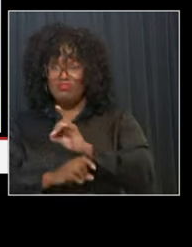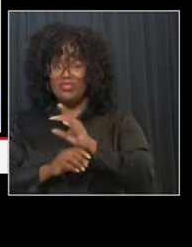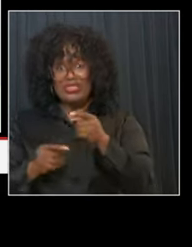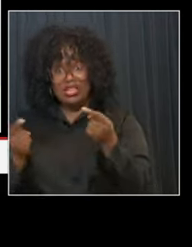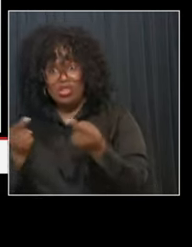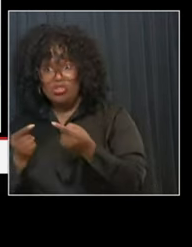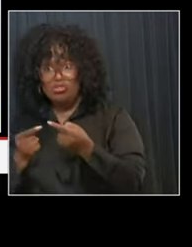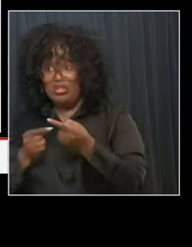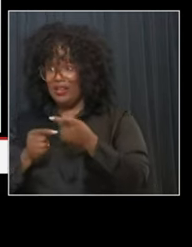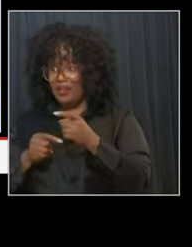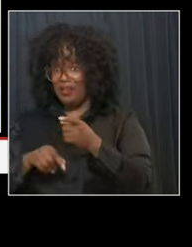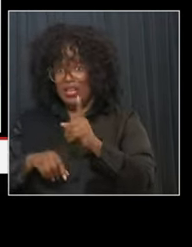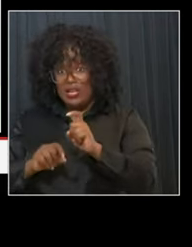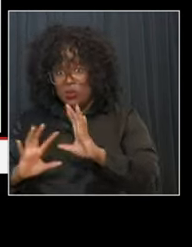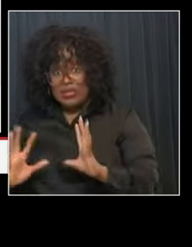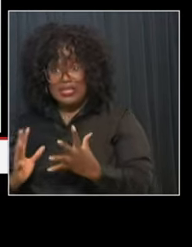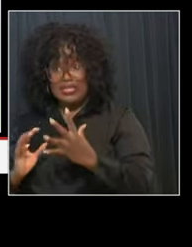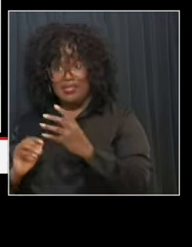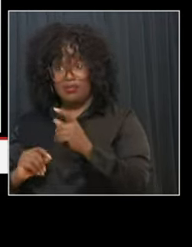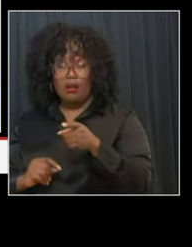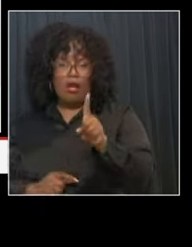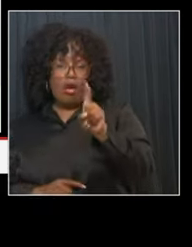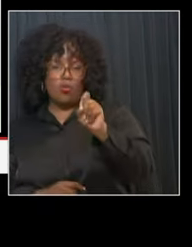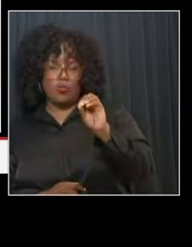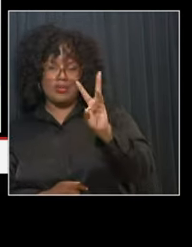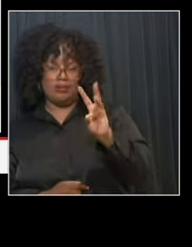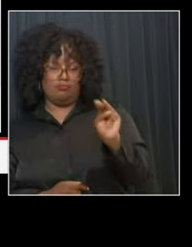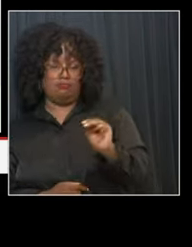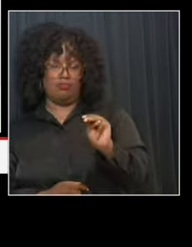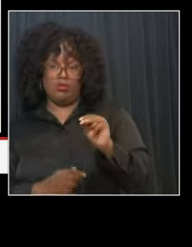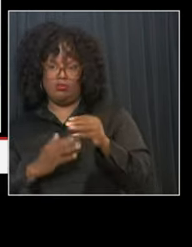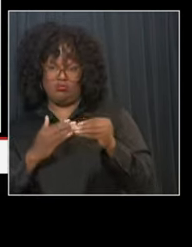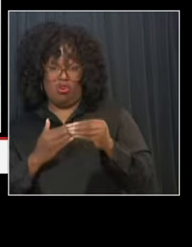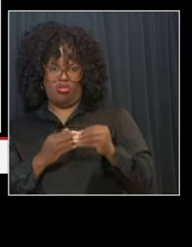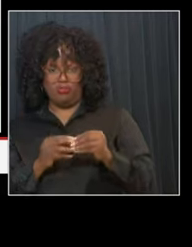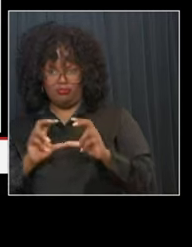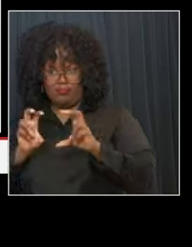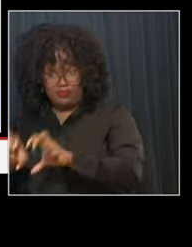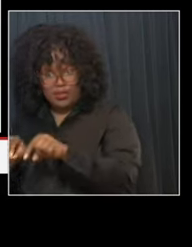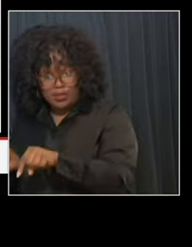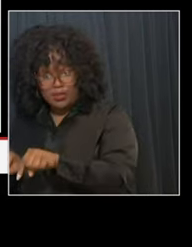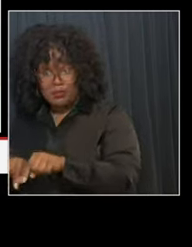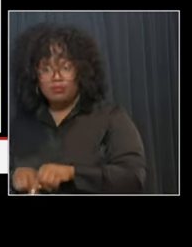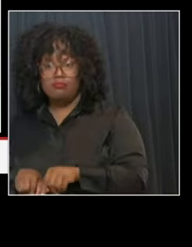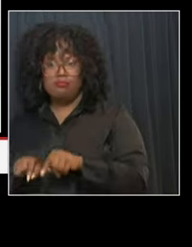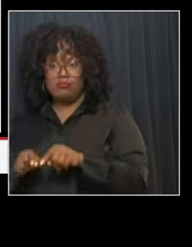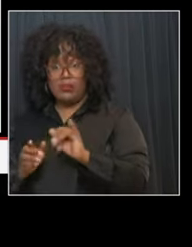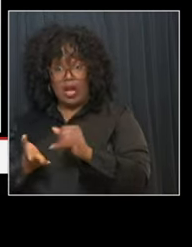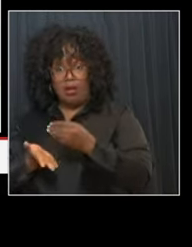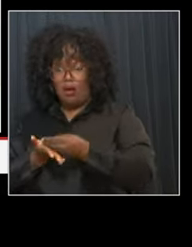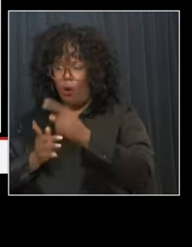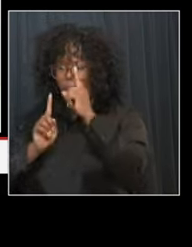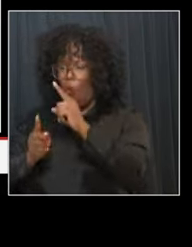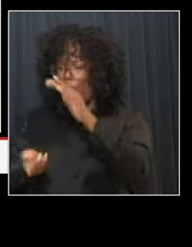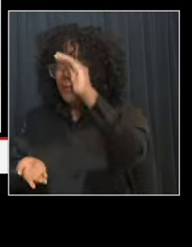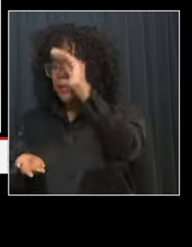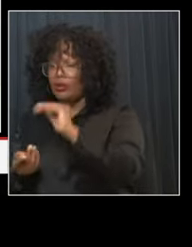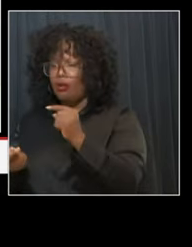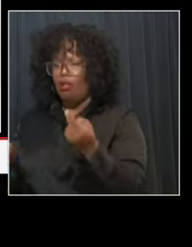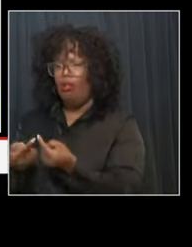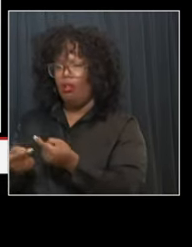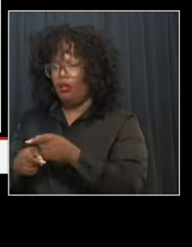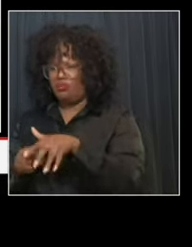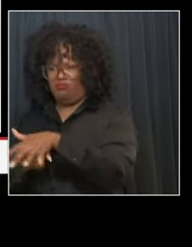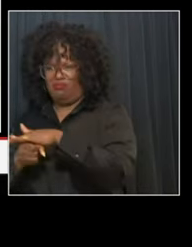budget, but in terms of the streetcar. There is funding in the budget to continue streetcar in 26 and 27, so for the next 2 years.